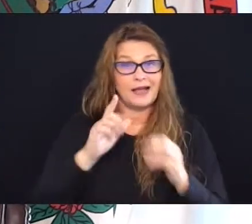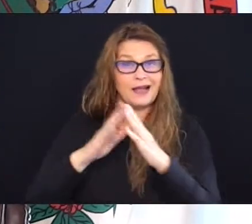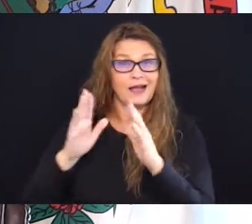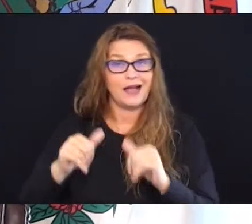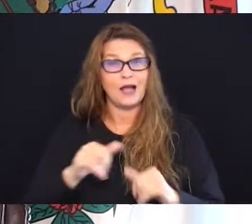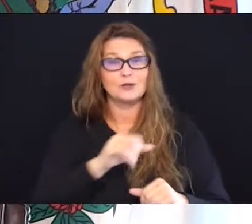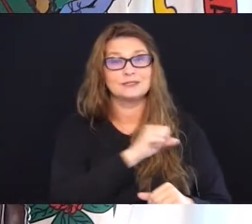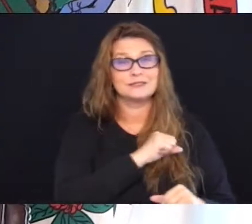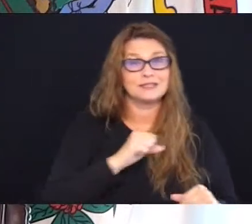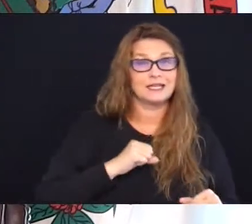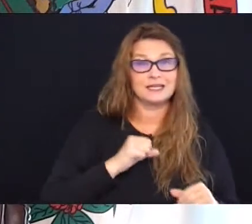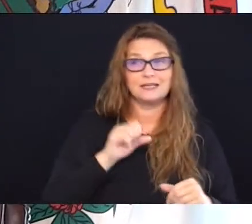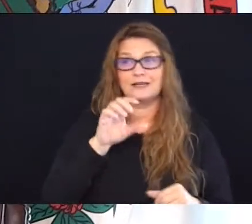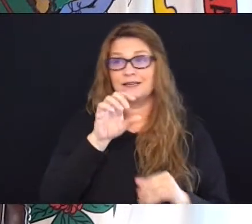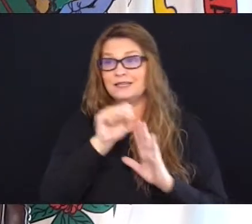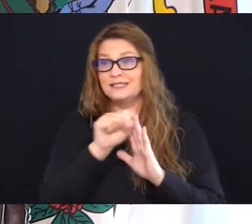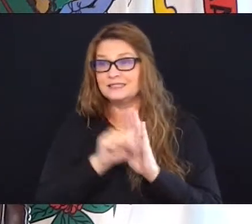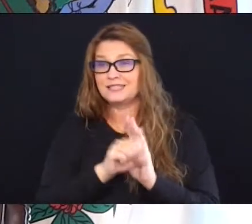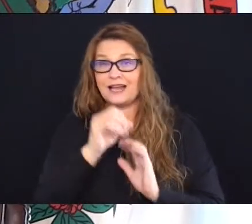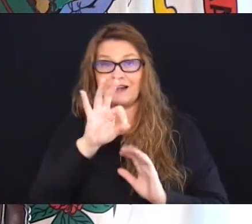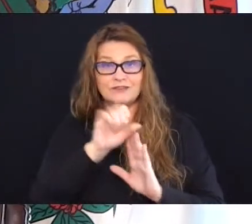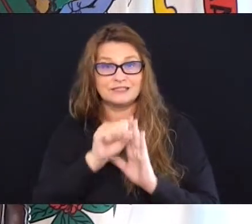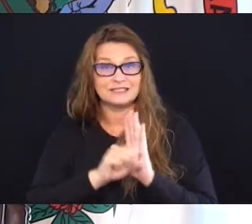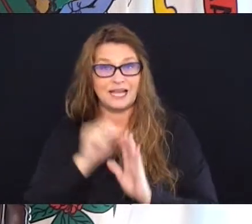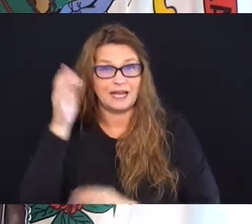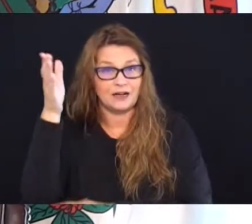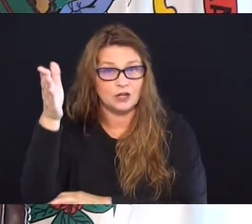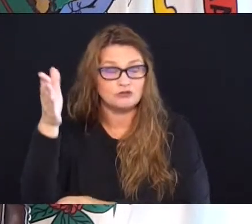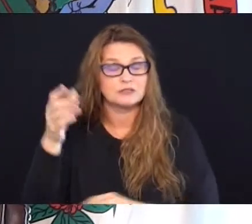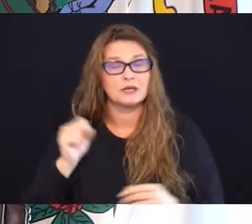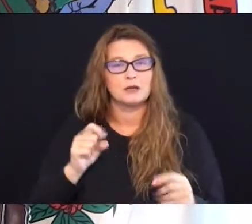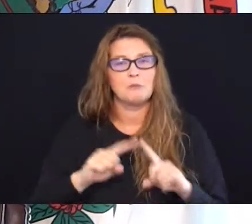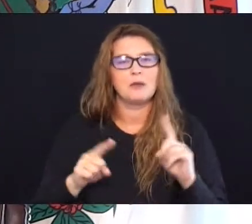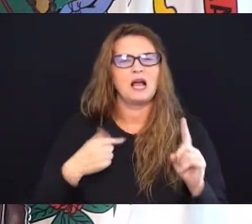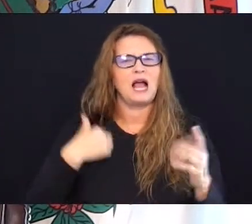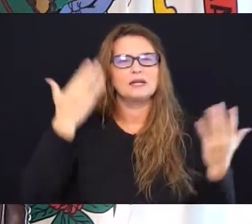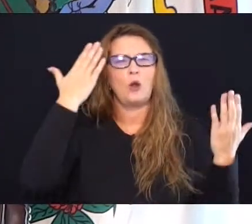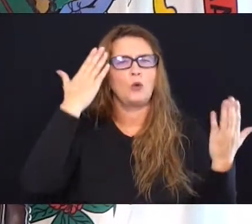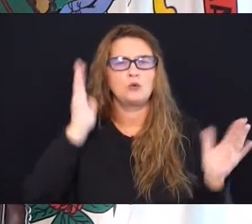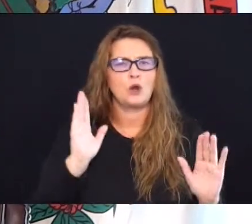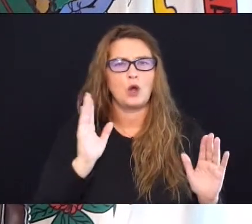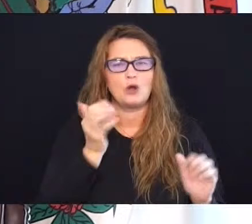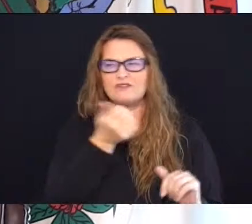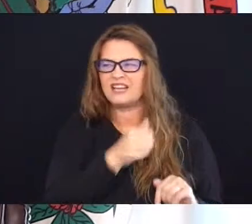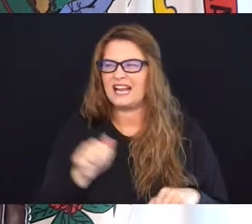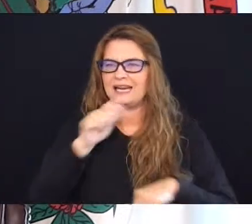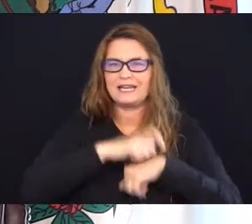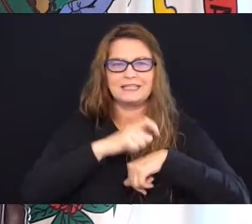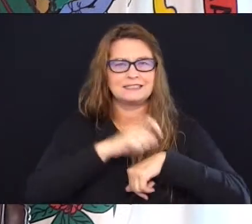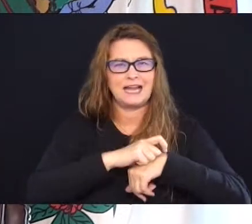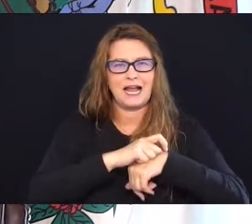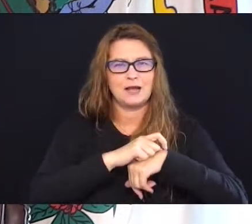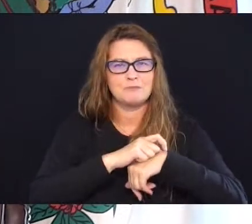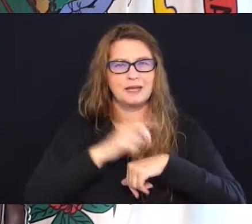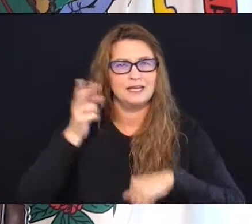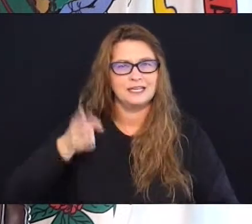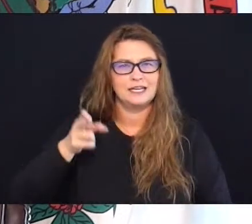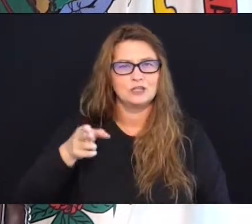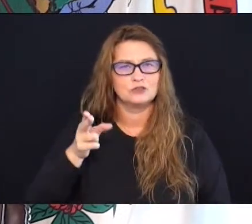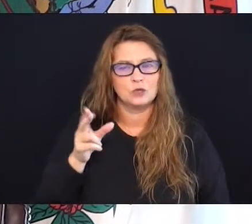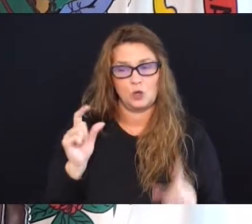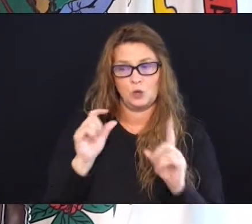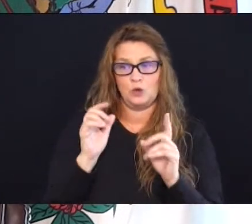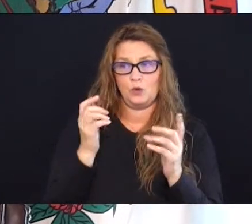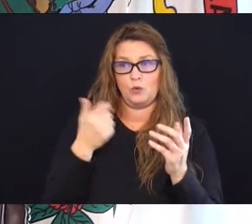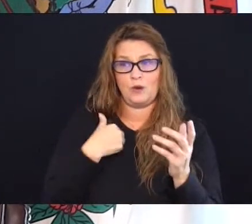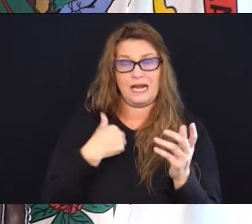the states, and over. I don't know that there could ever be a time in our history that words were more